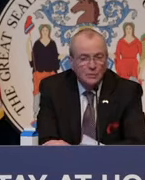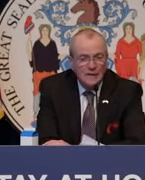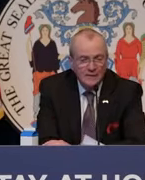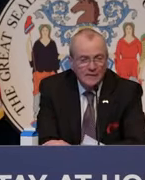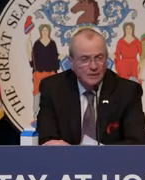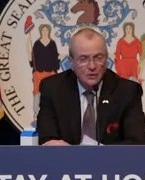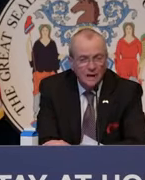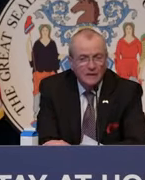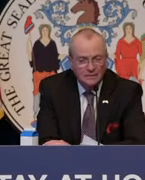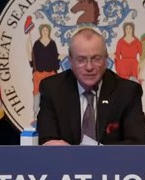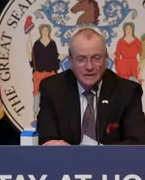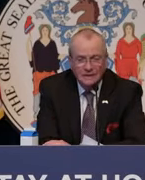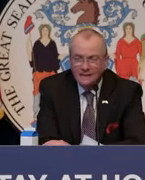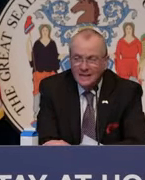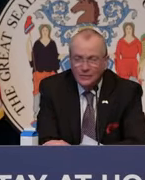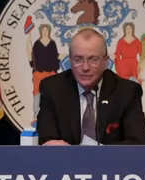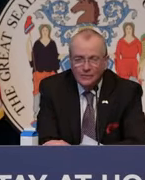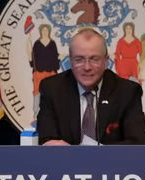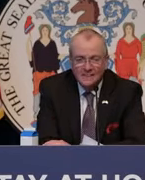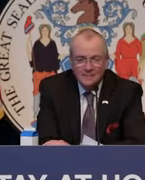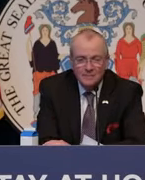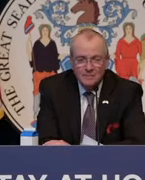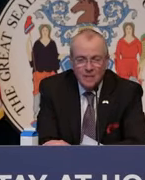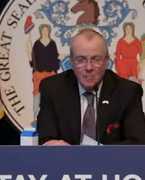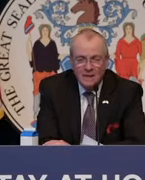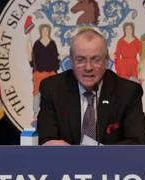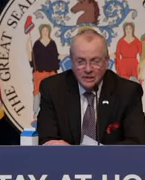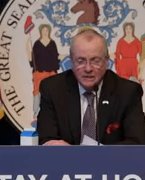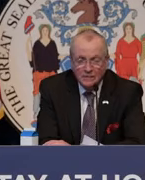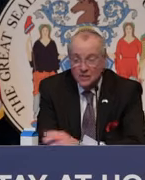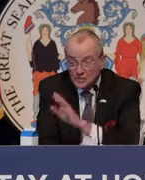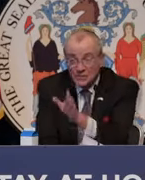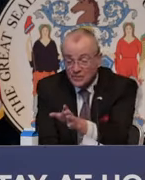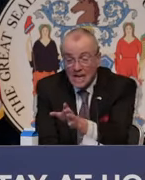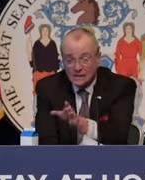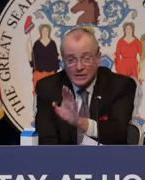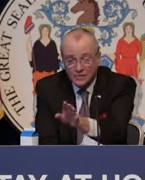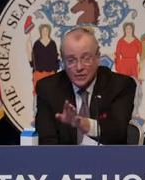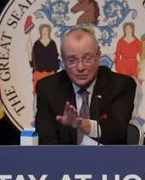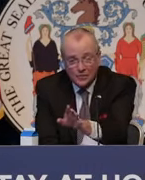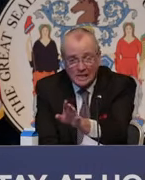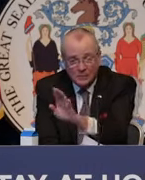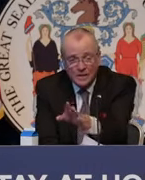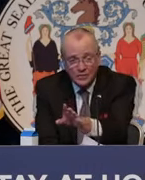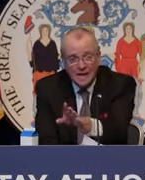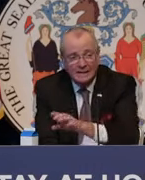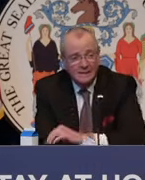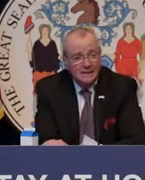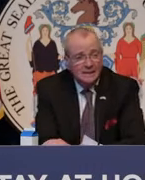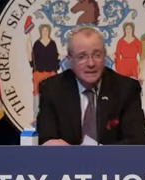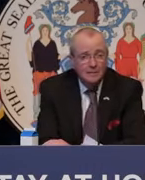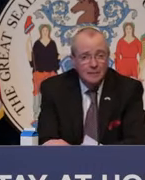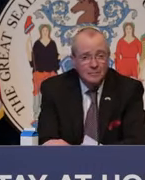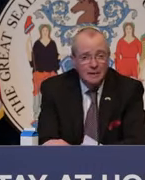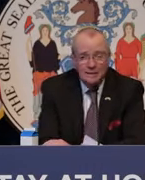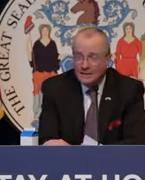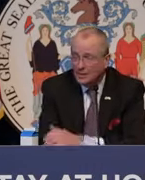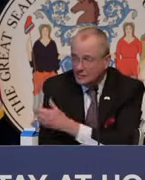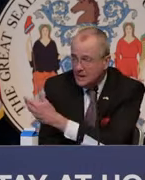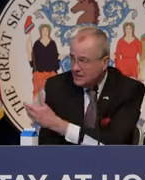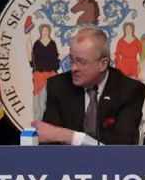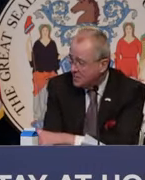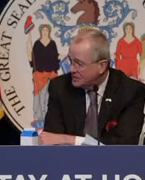with the reality. So I love to think that that was a money good. Sadly, those folks are gone. We know that. But my